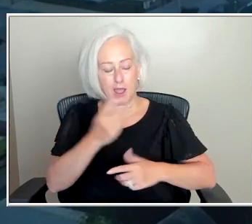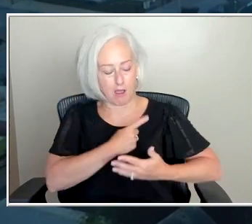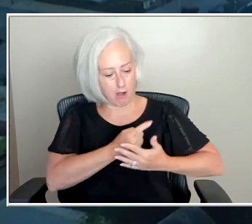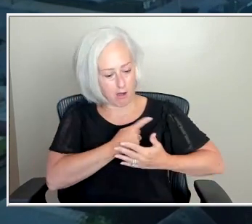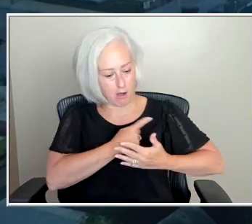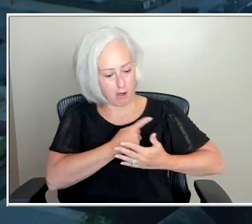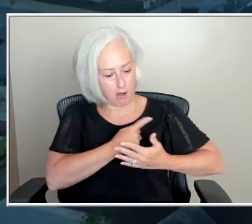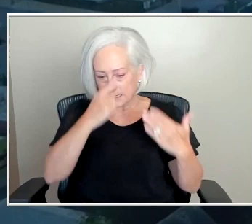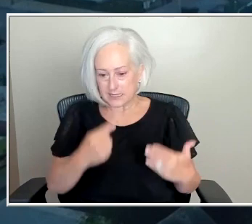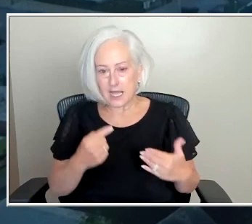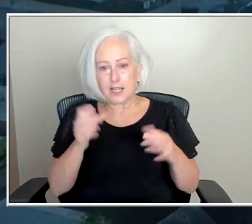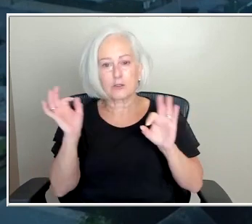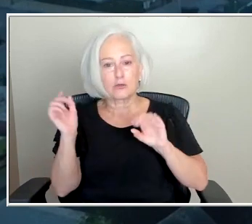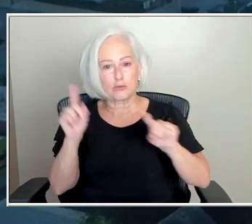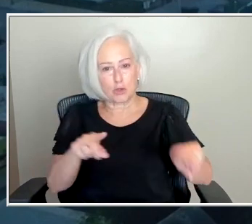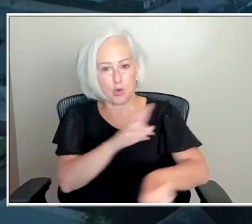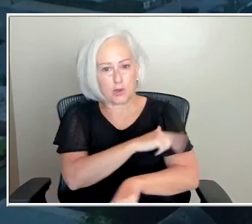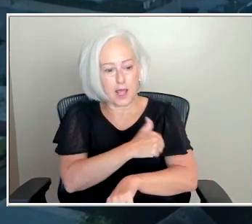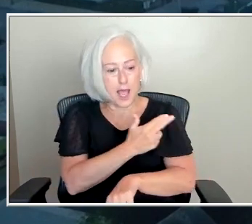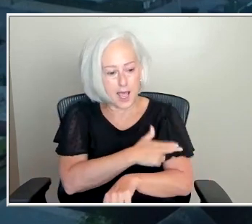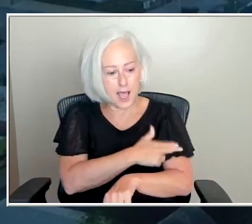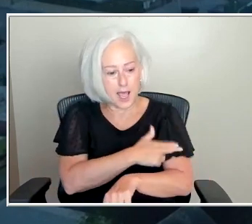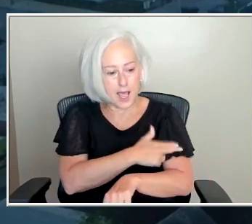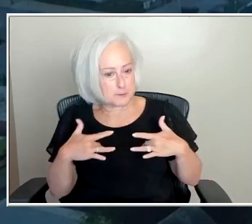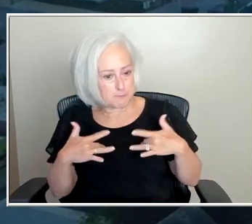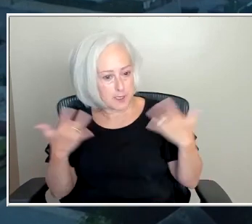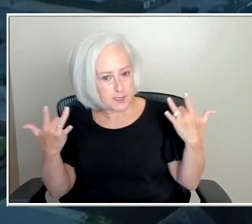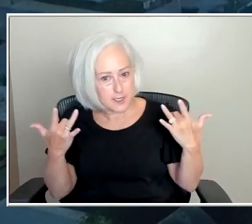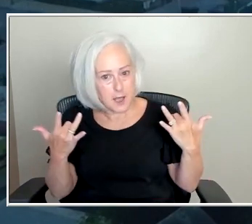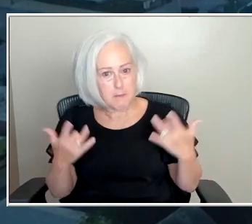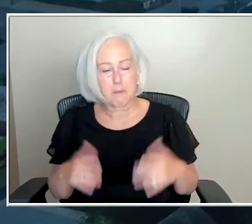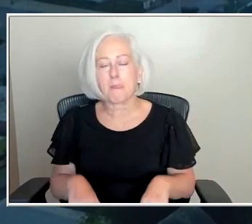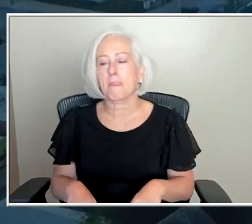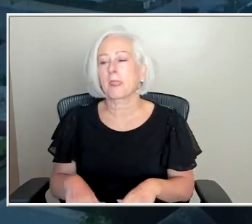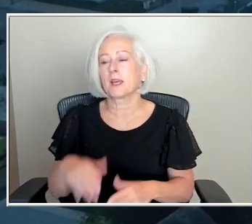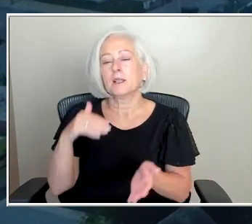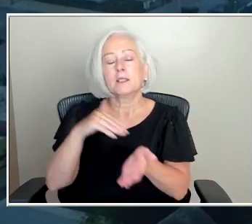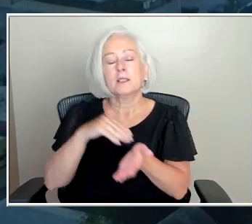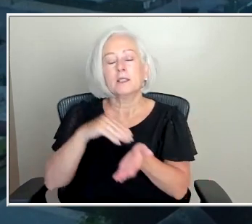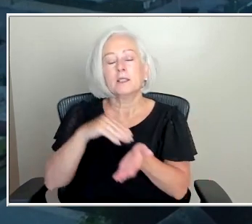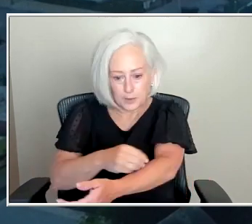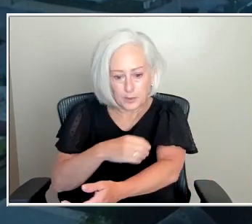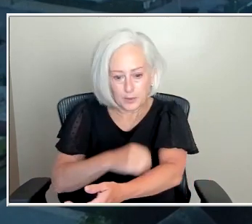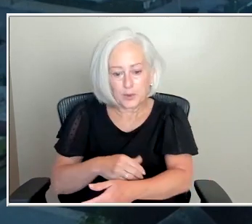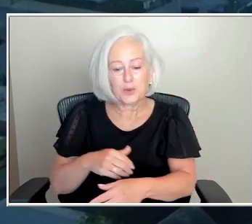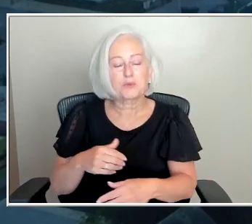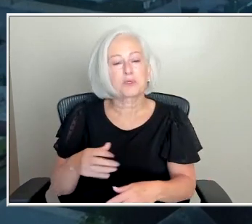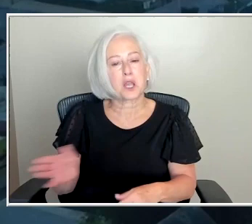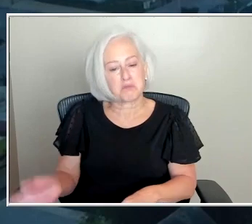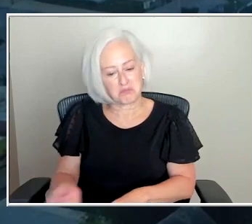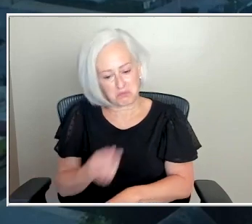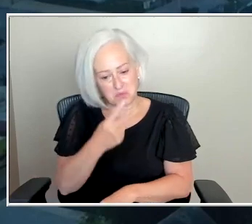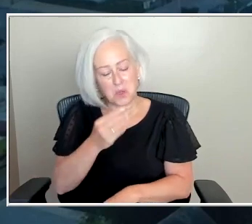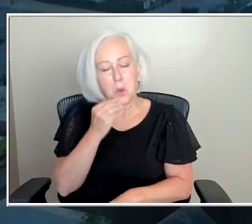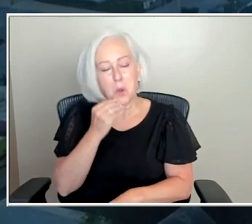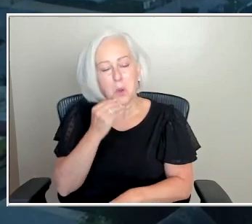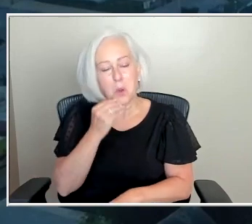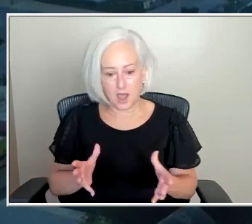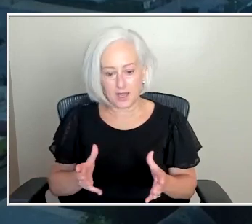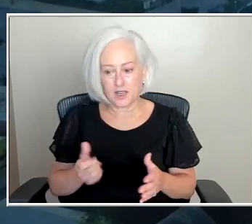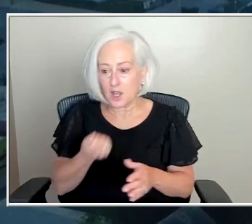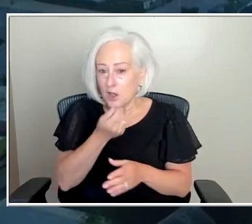some blood samples and sent Gregory on his way, but within hours they called, telling him to get to the nearest emergency